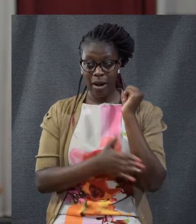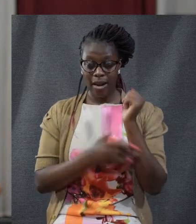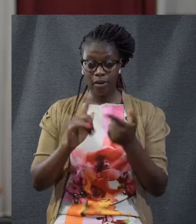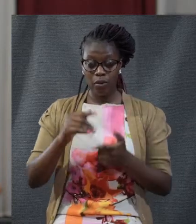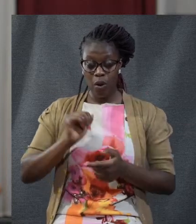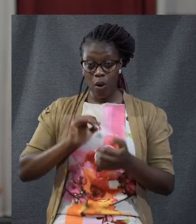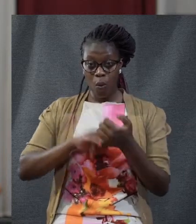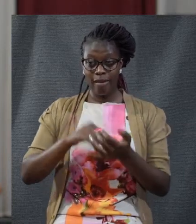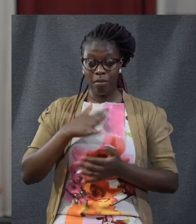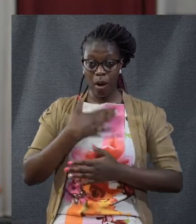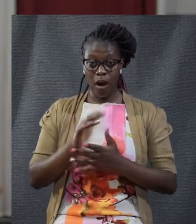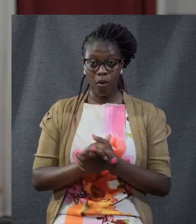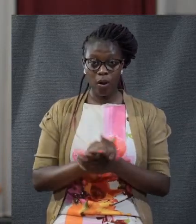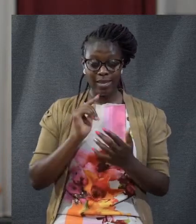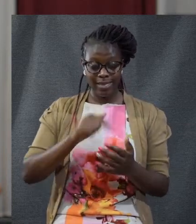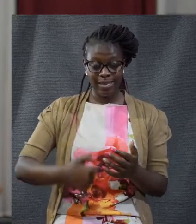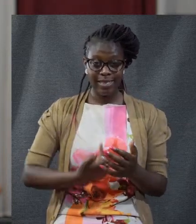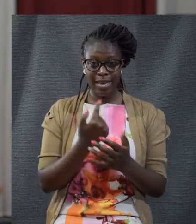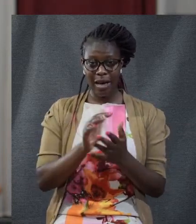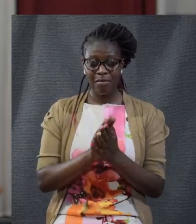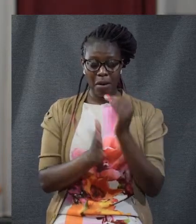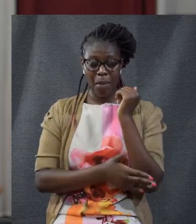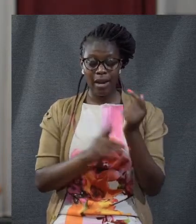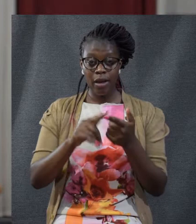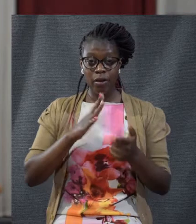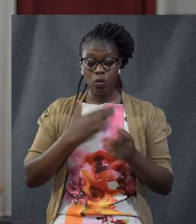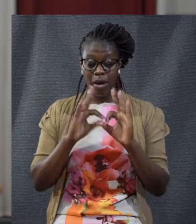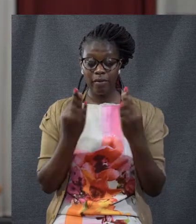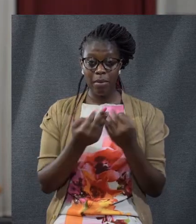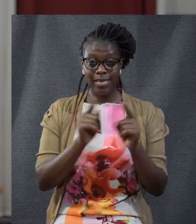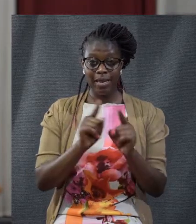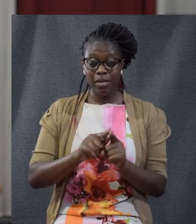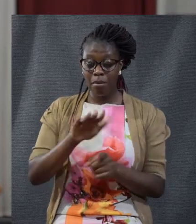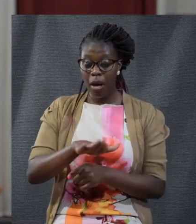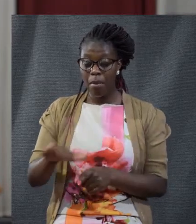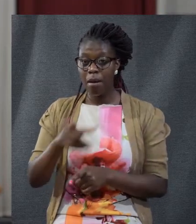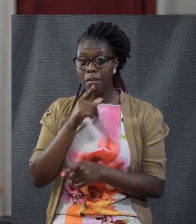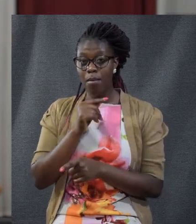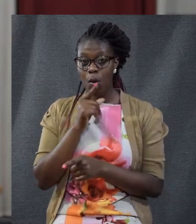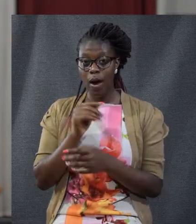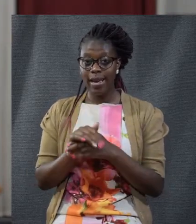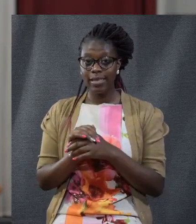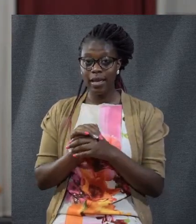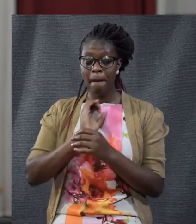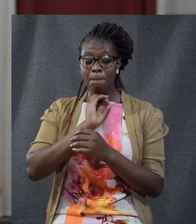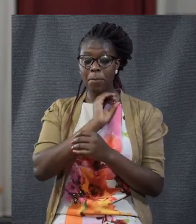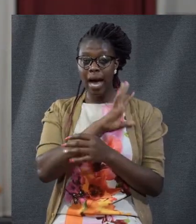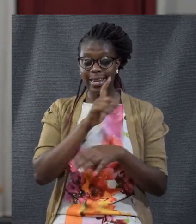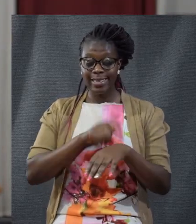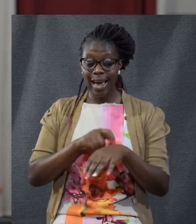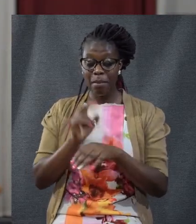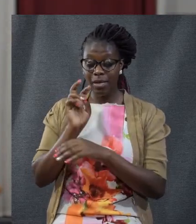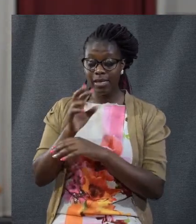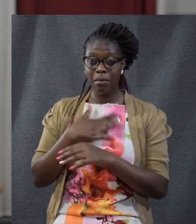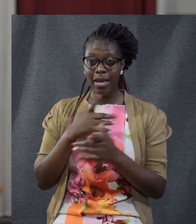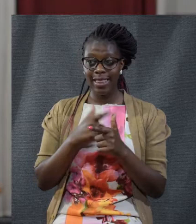am loathsome to my own family. Even the little boys scorn me. When I appear, they